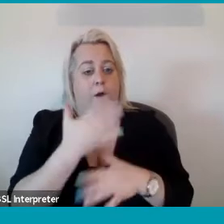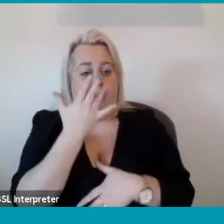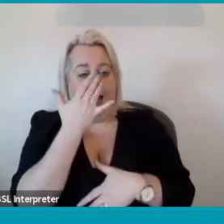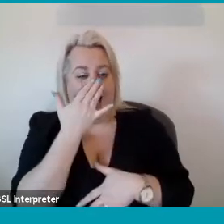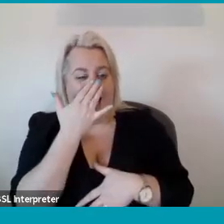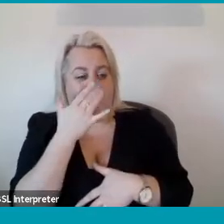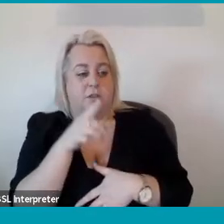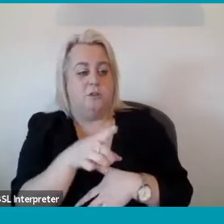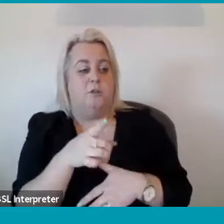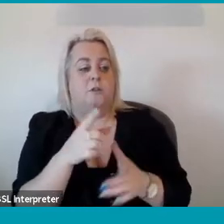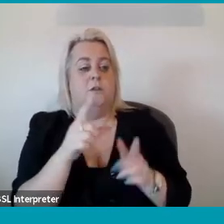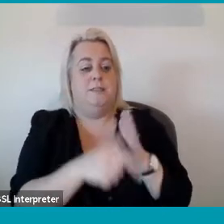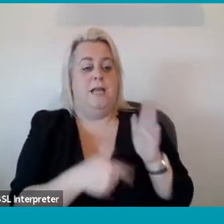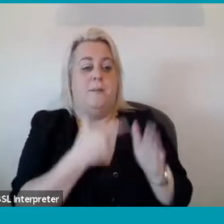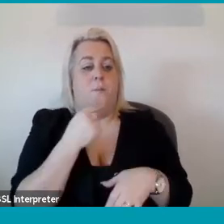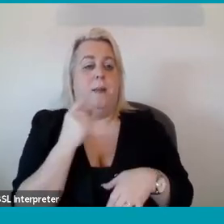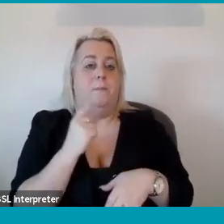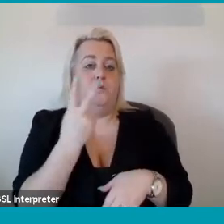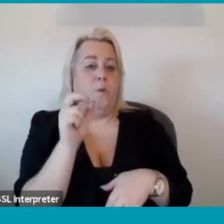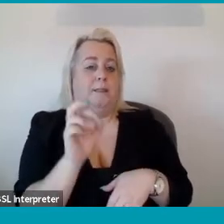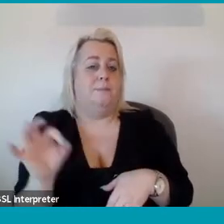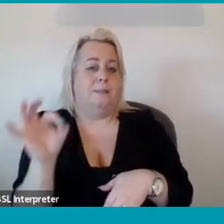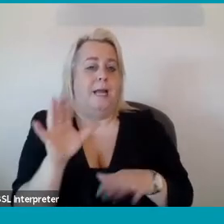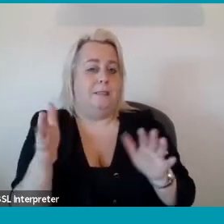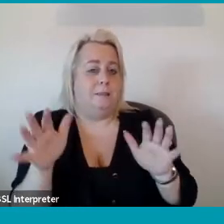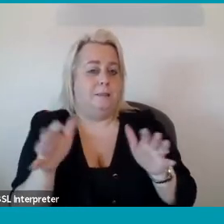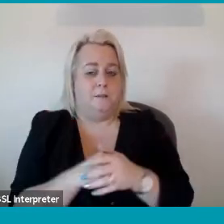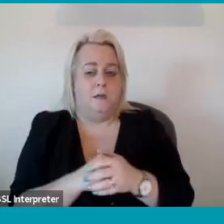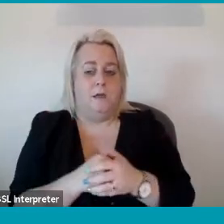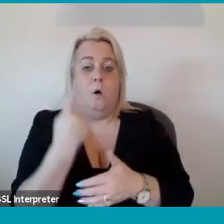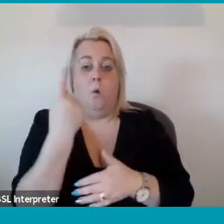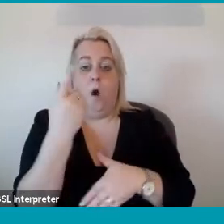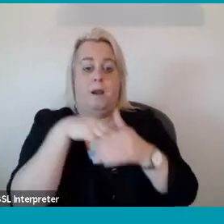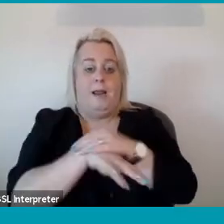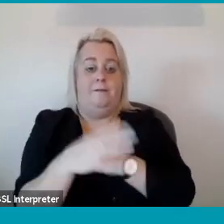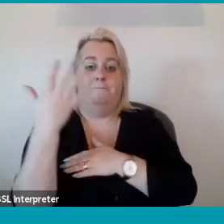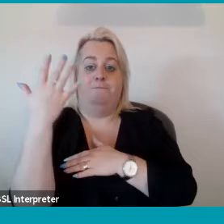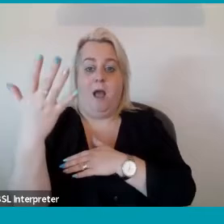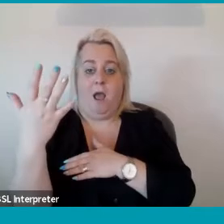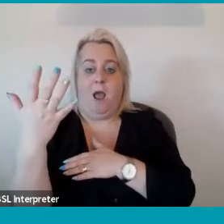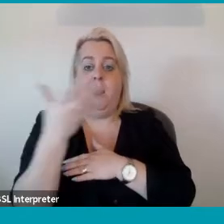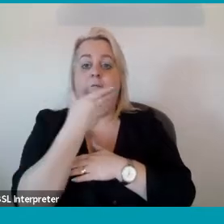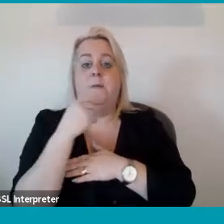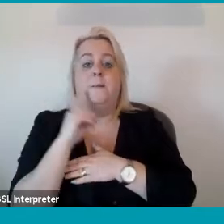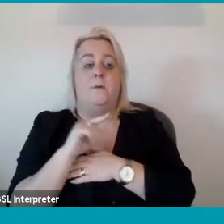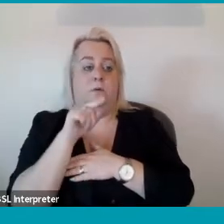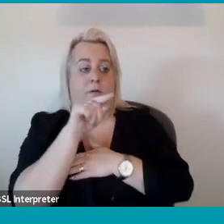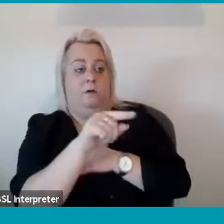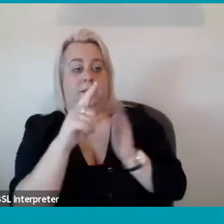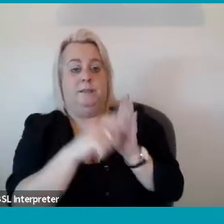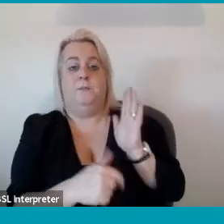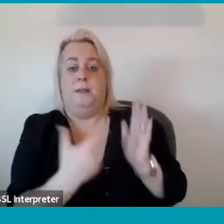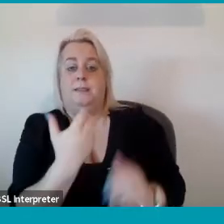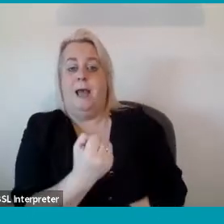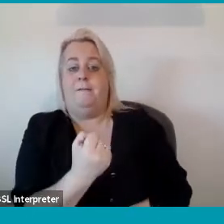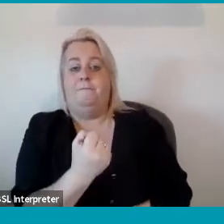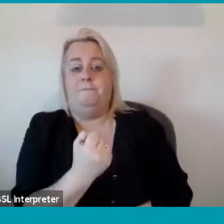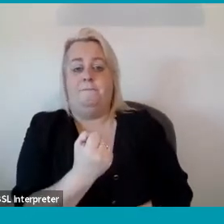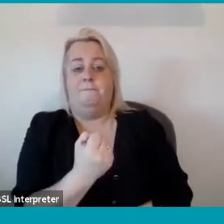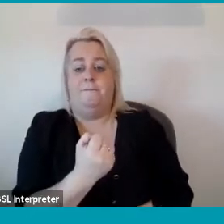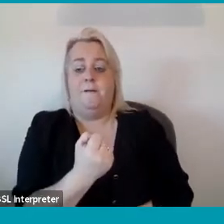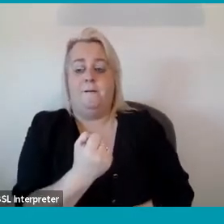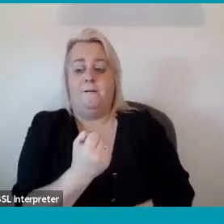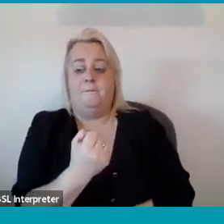20%. So 1 in 5 of your talent pool is a disabled person. And if we're going